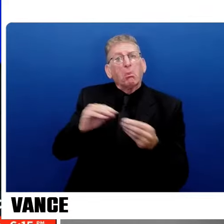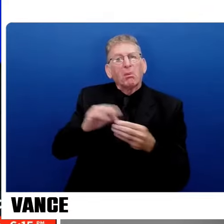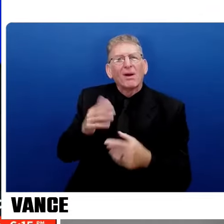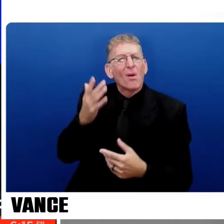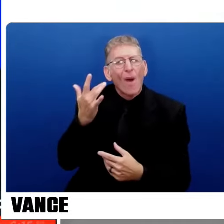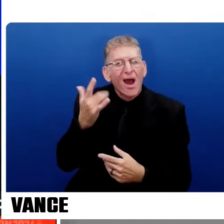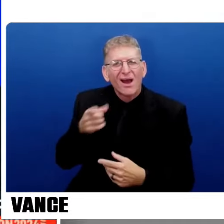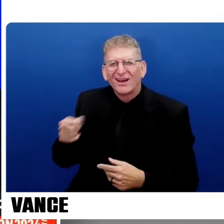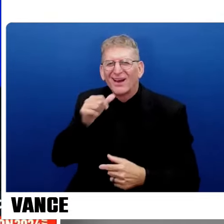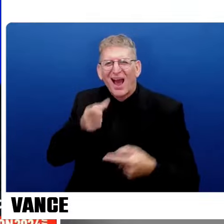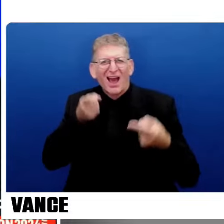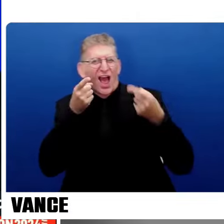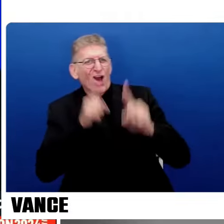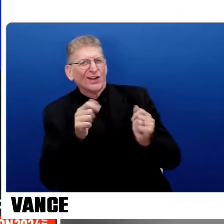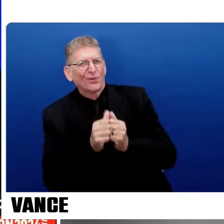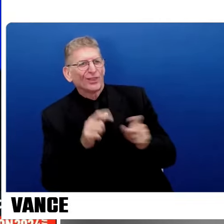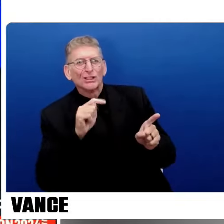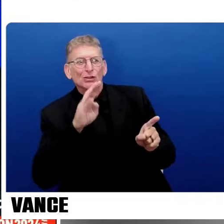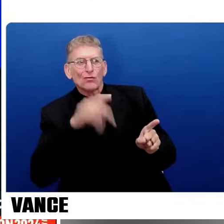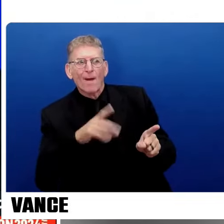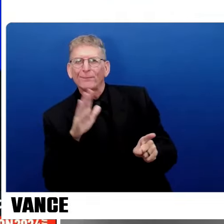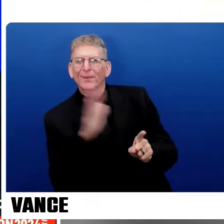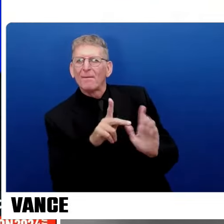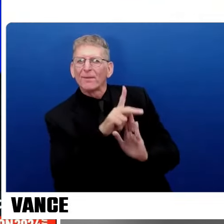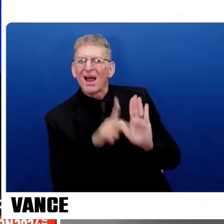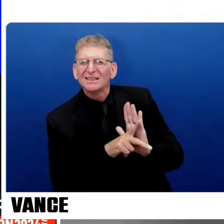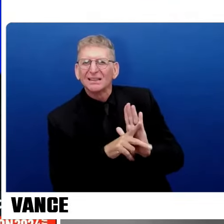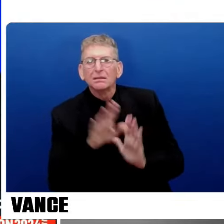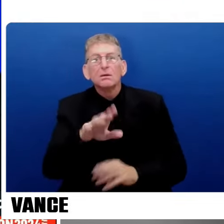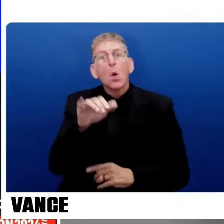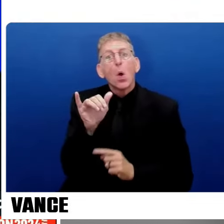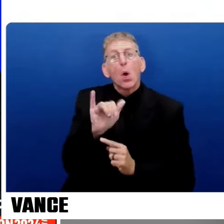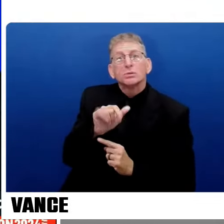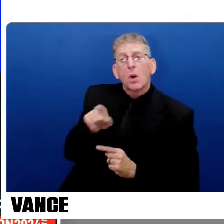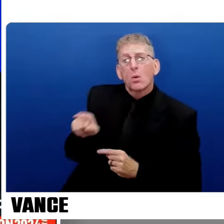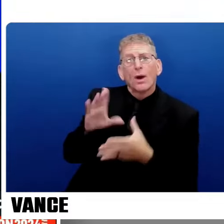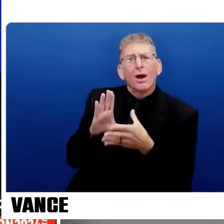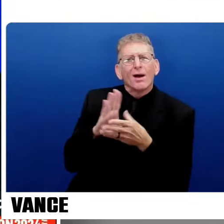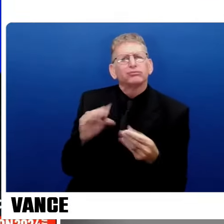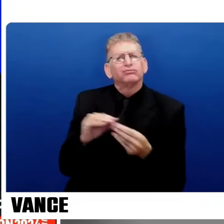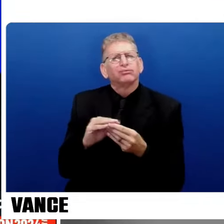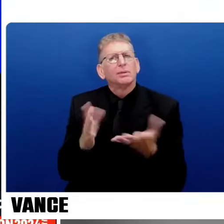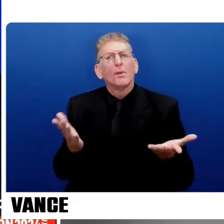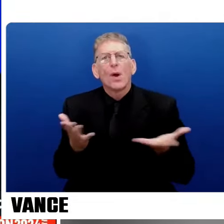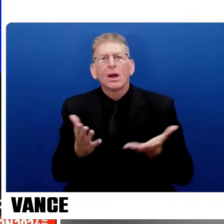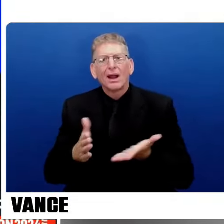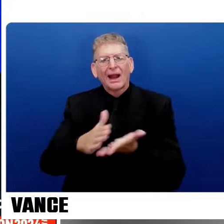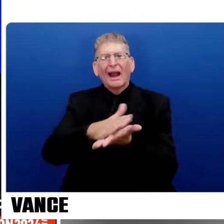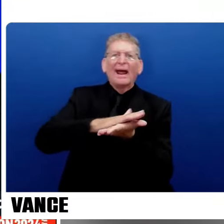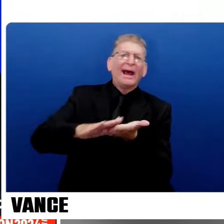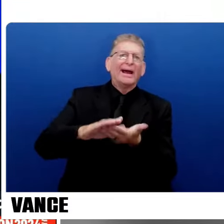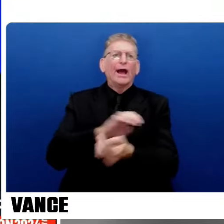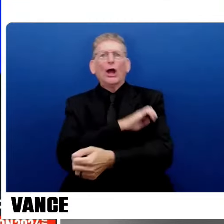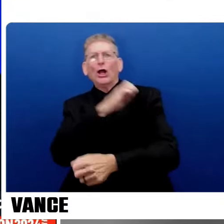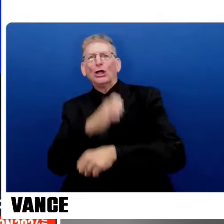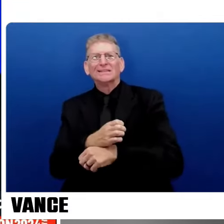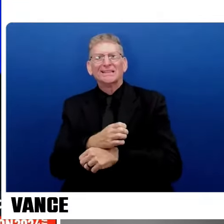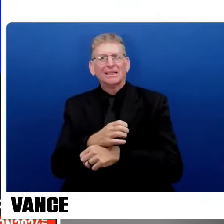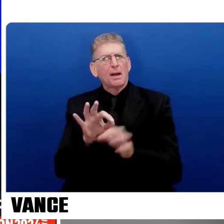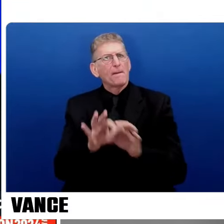upon, because when we talk about clean energy, I think that's a slogan that often the Democrats will use here. And I'm talking, of course, about the